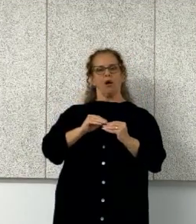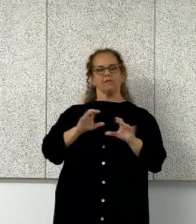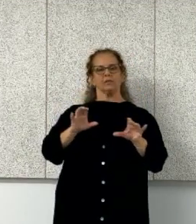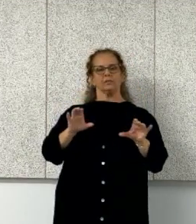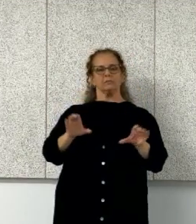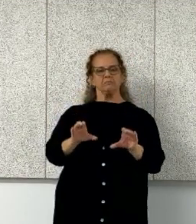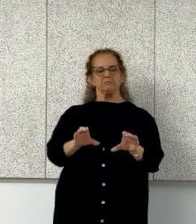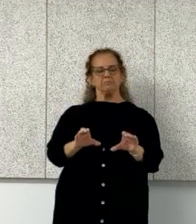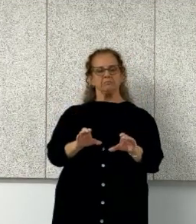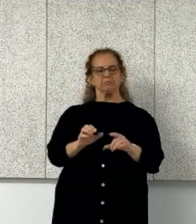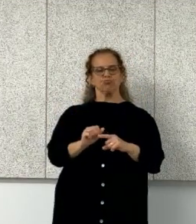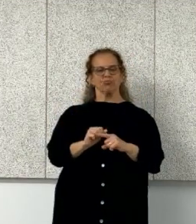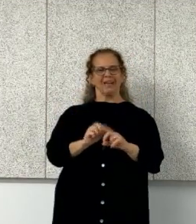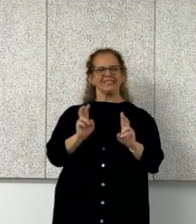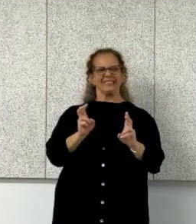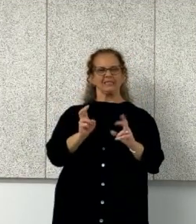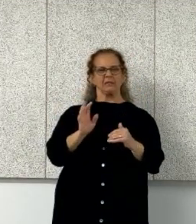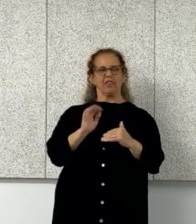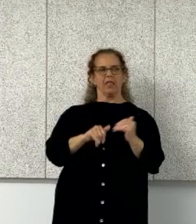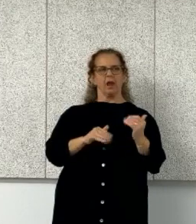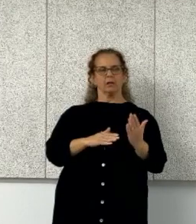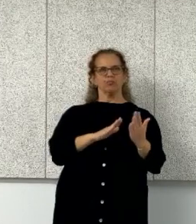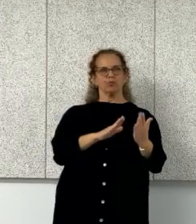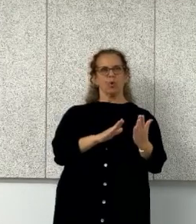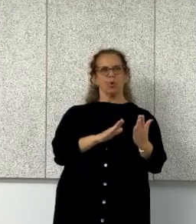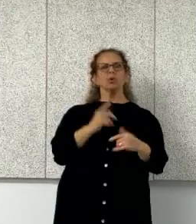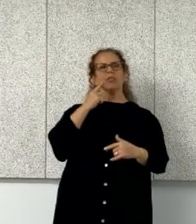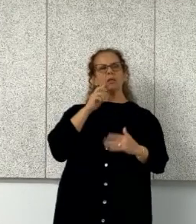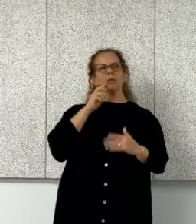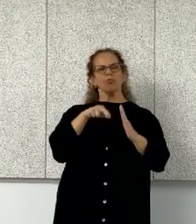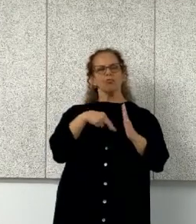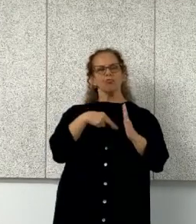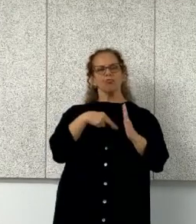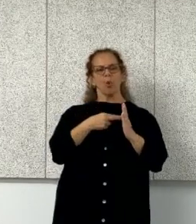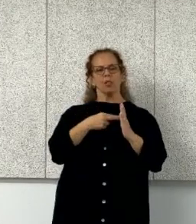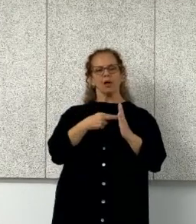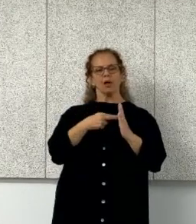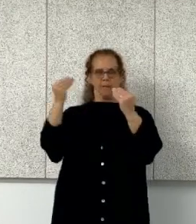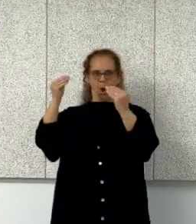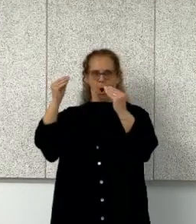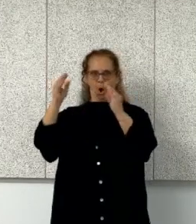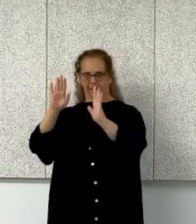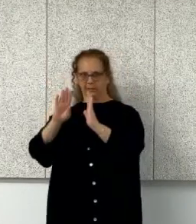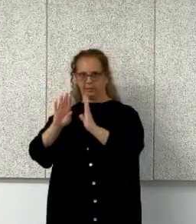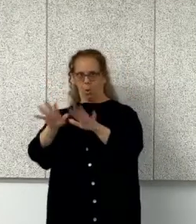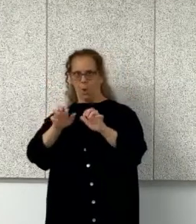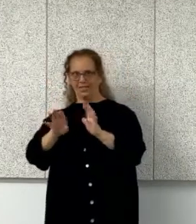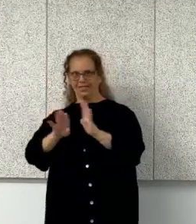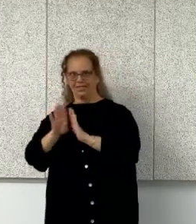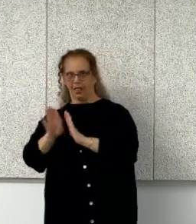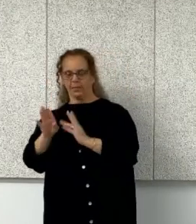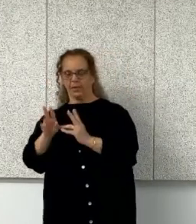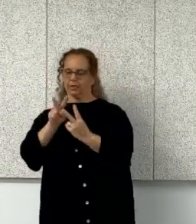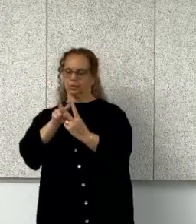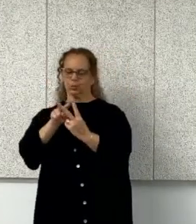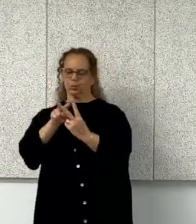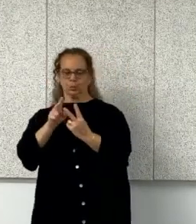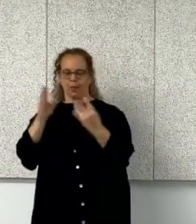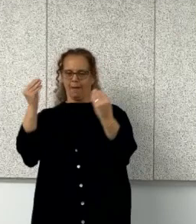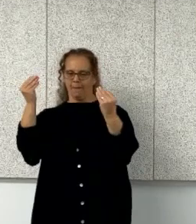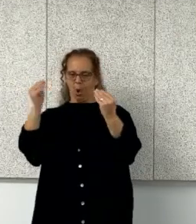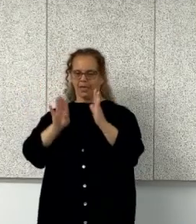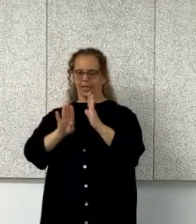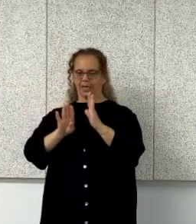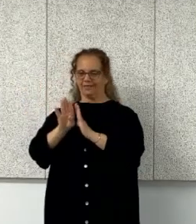or a tactic. But I think the role, this is a panel on marketing and audience development, and we're talking about some pretty lofty topics because that's where this